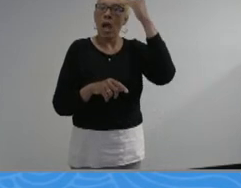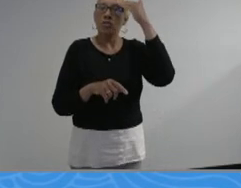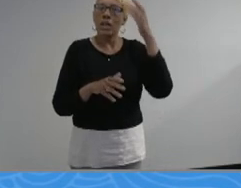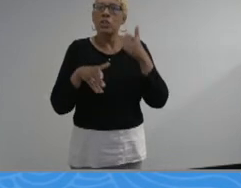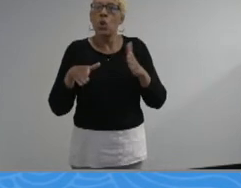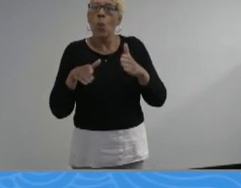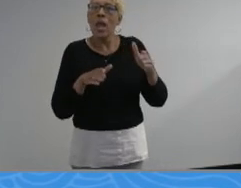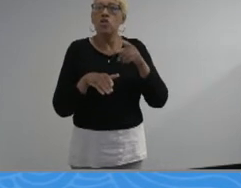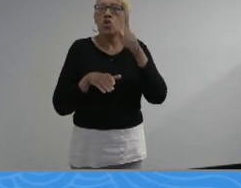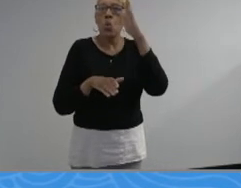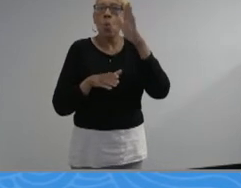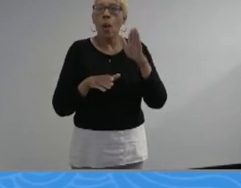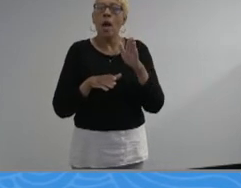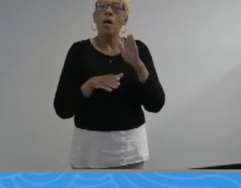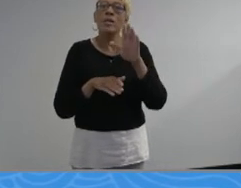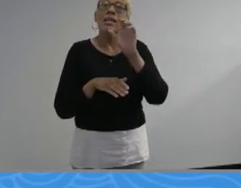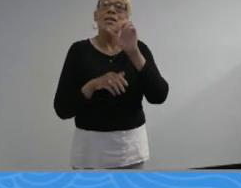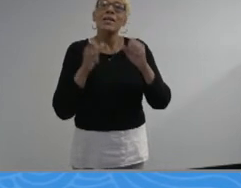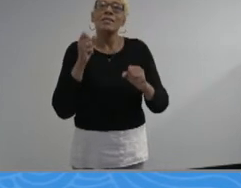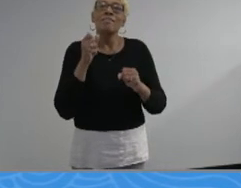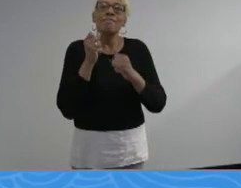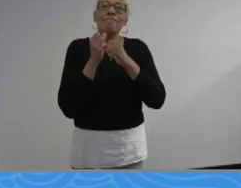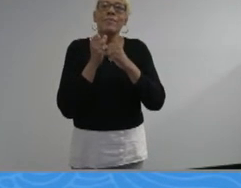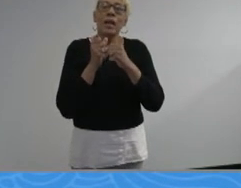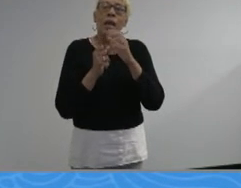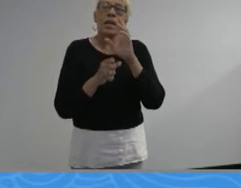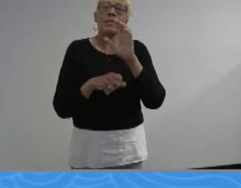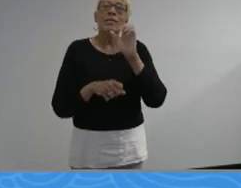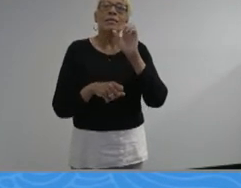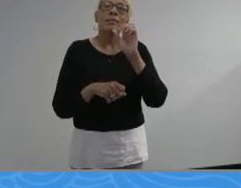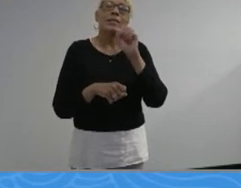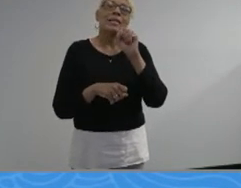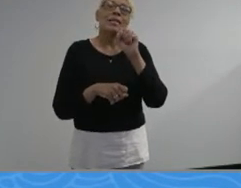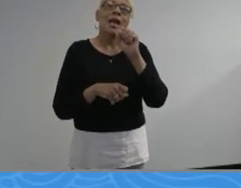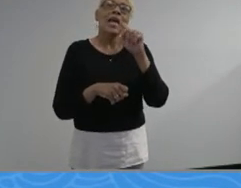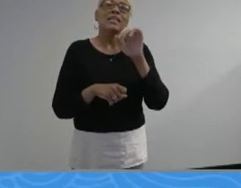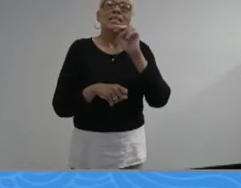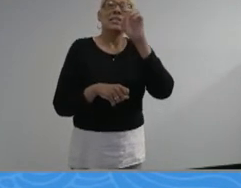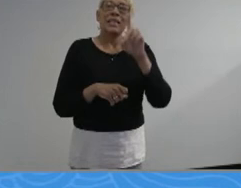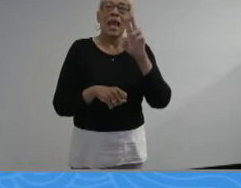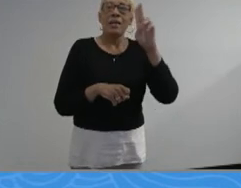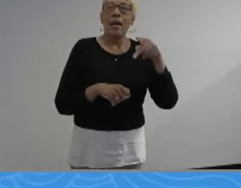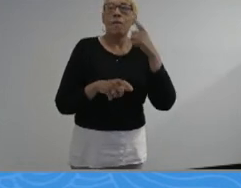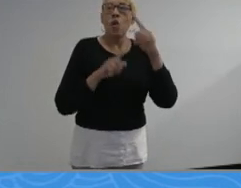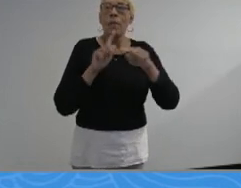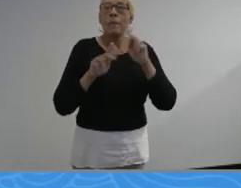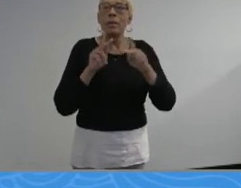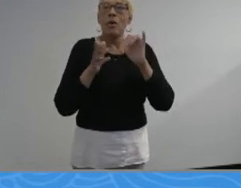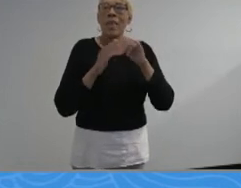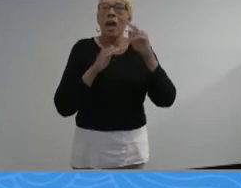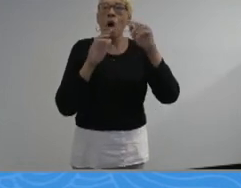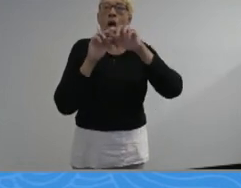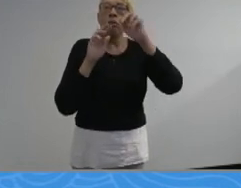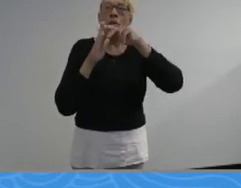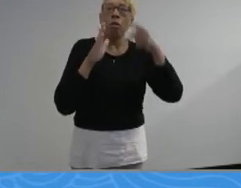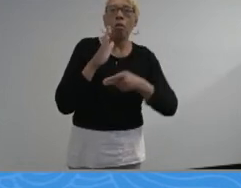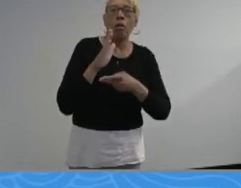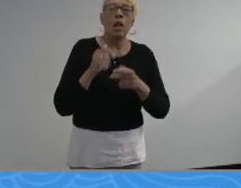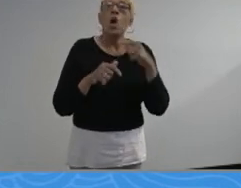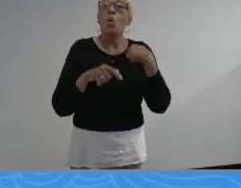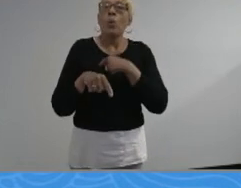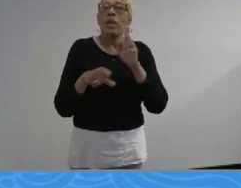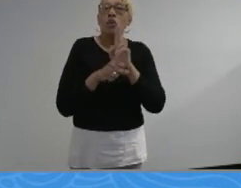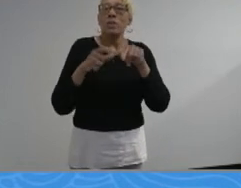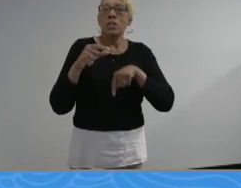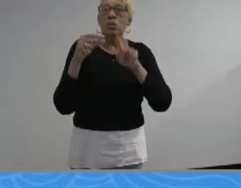which you are willing to stand up and speak out on behalf of those who are oftentimes most marginalized. See, that's what equity is. We use this term equity all the